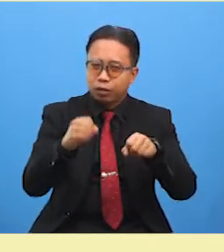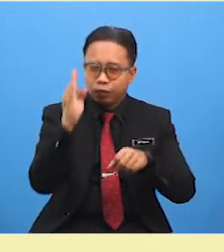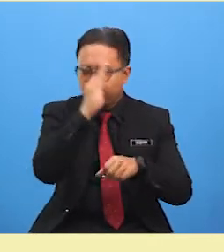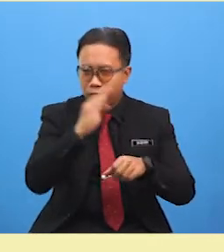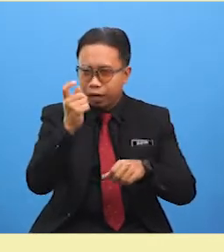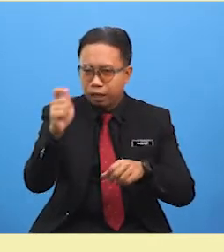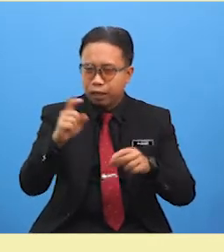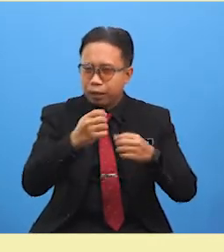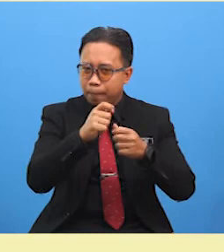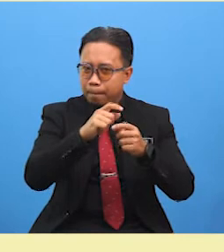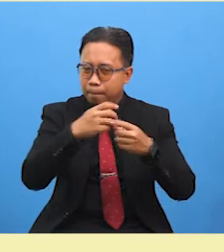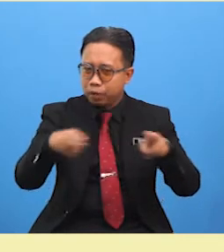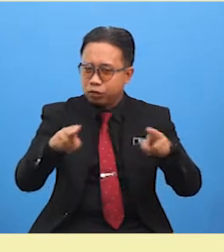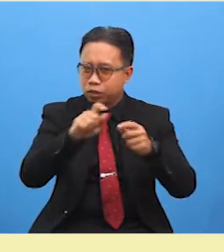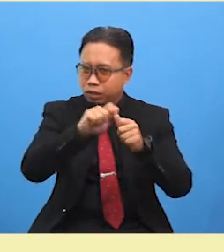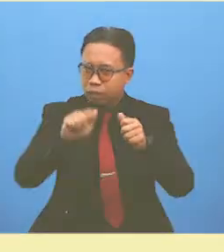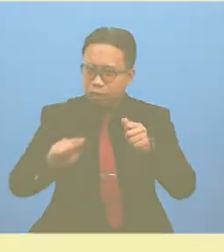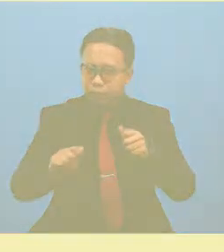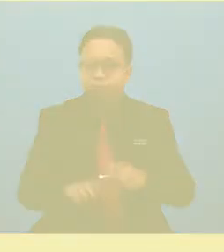letters.